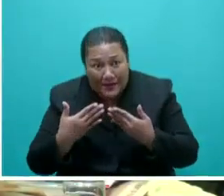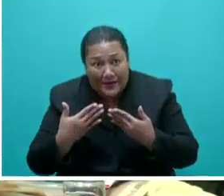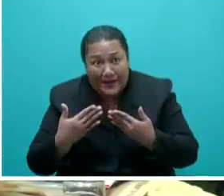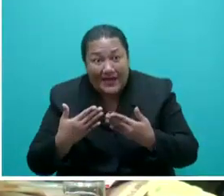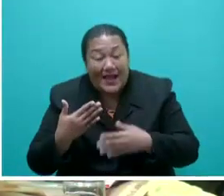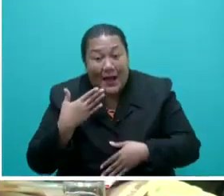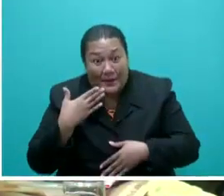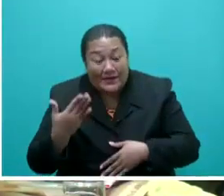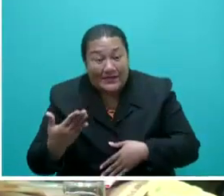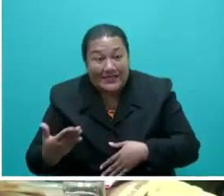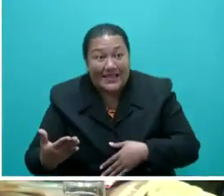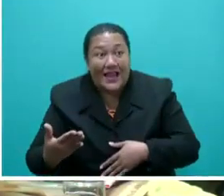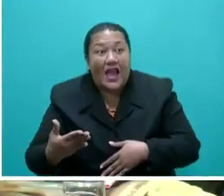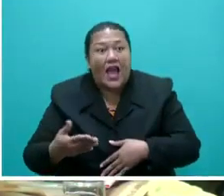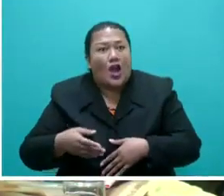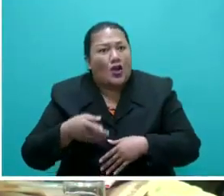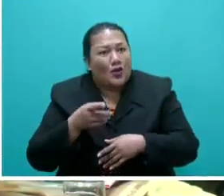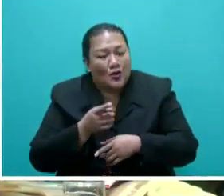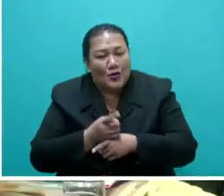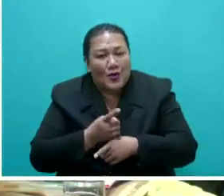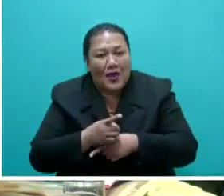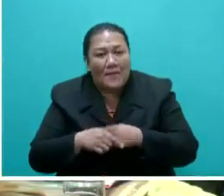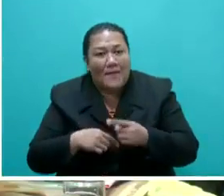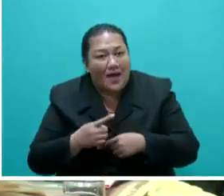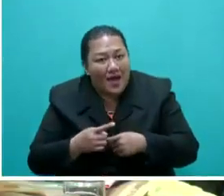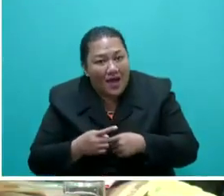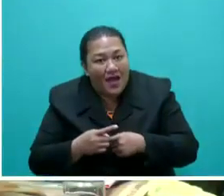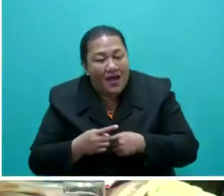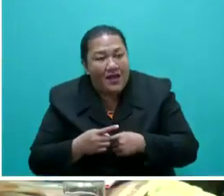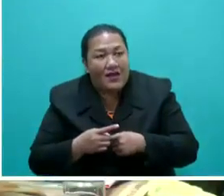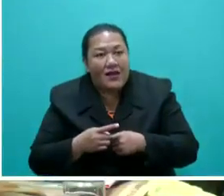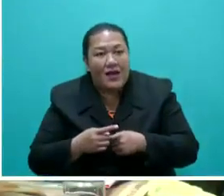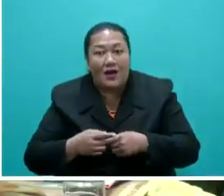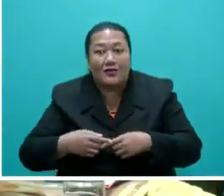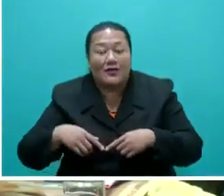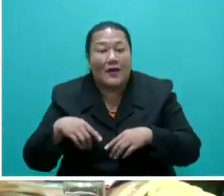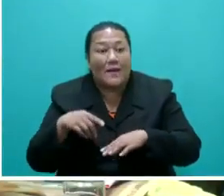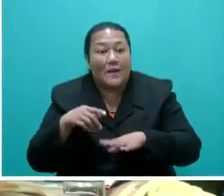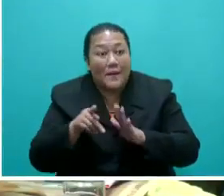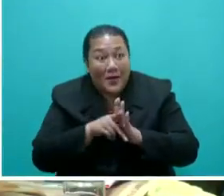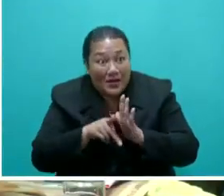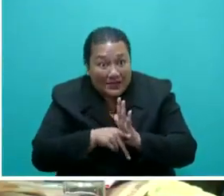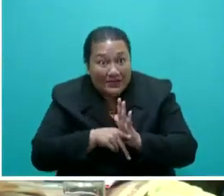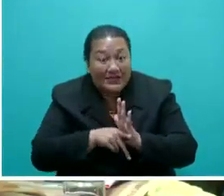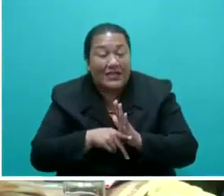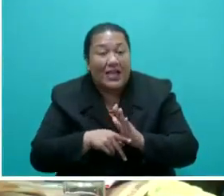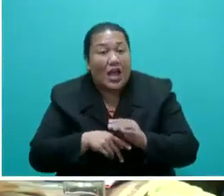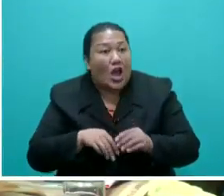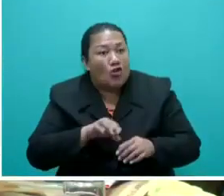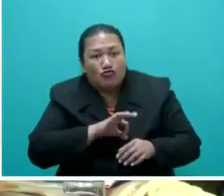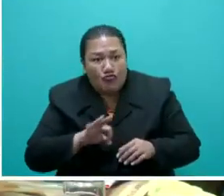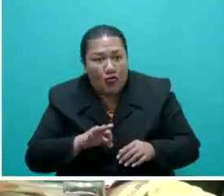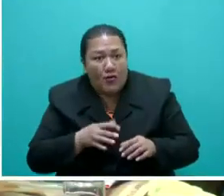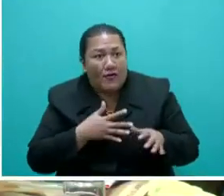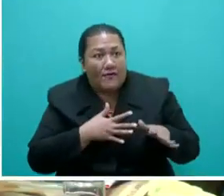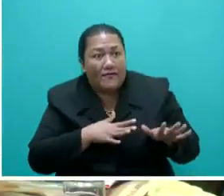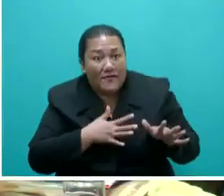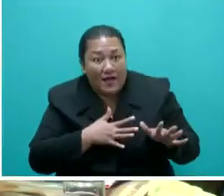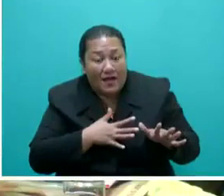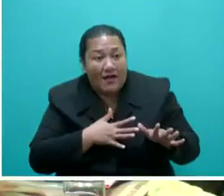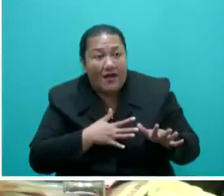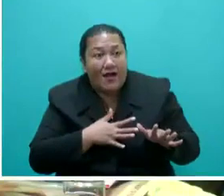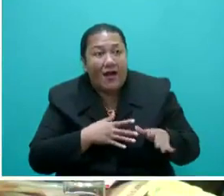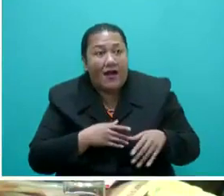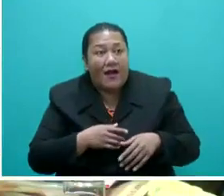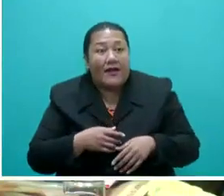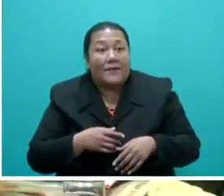sow politics of fear rather than preach the proven power of unity. Honorable Speaker, this